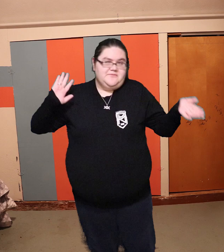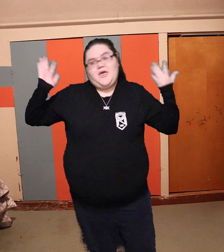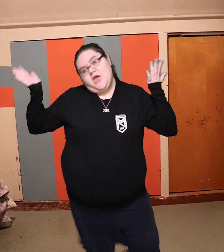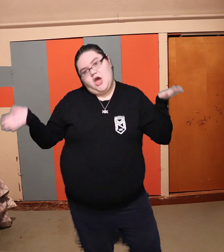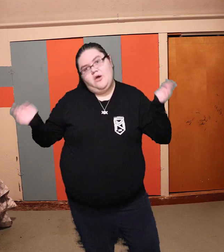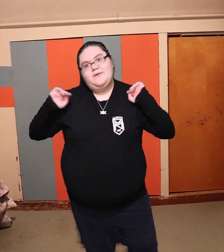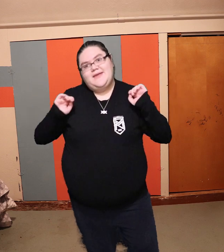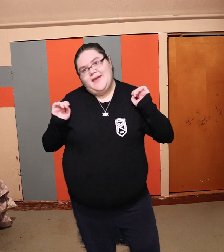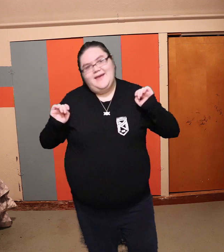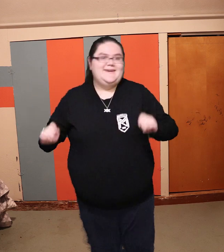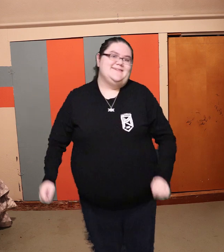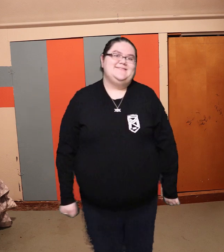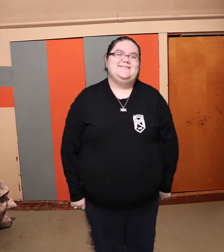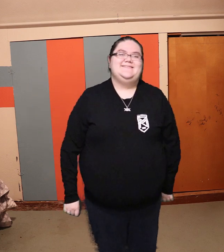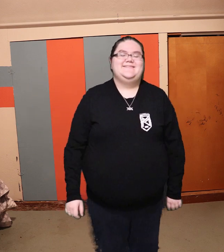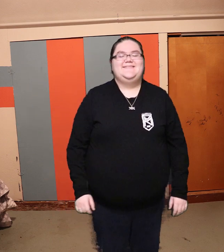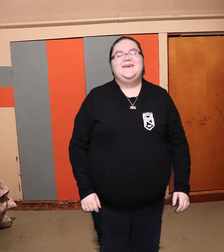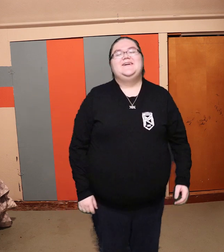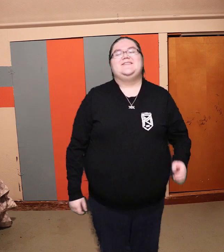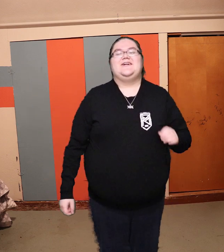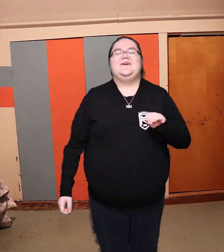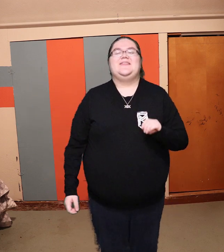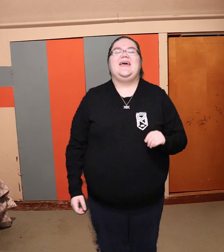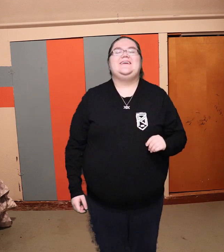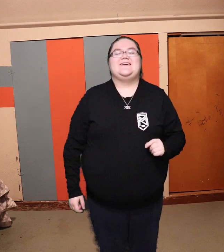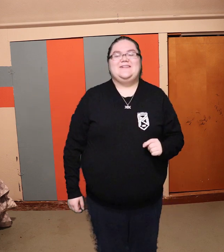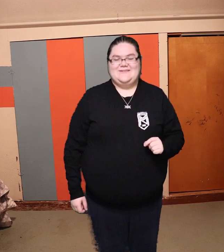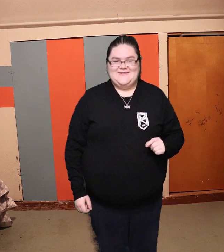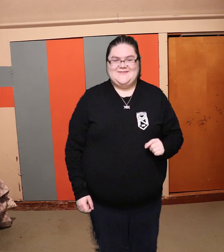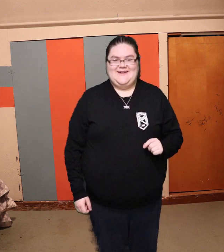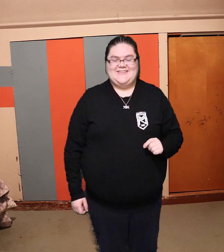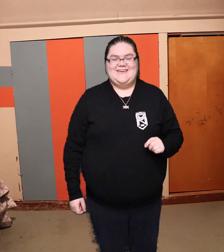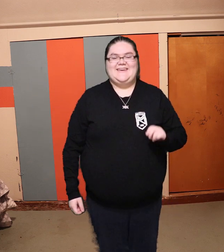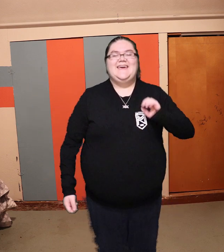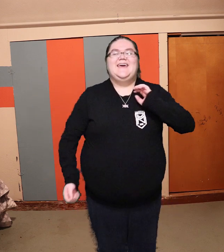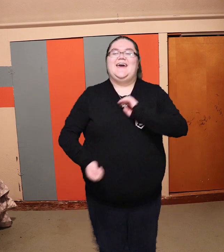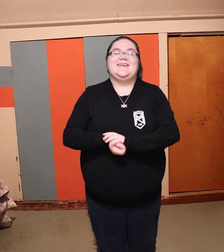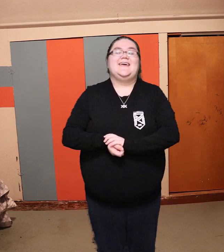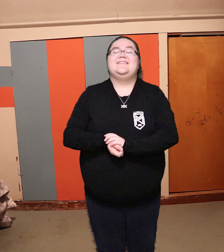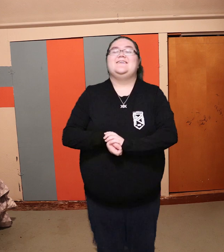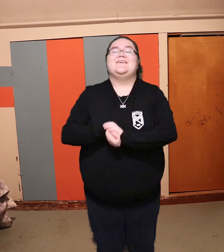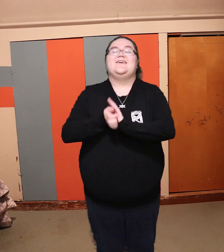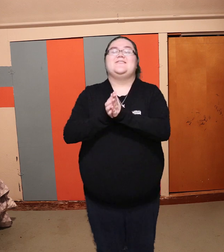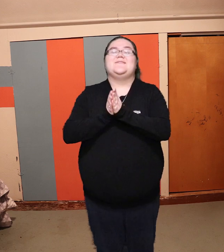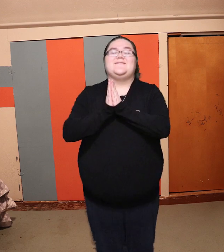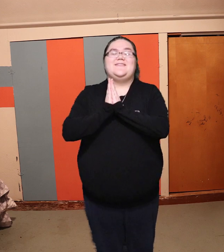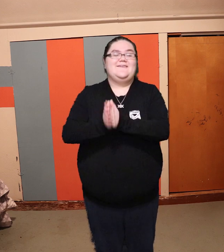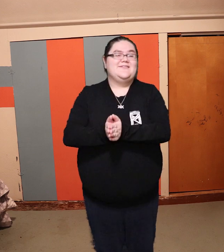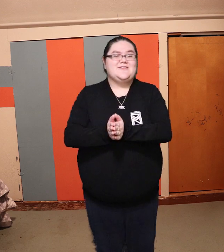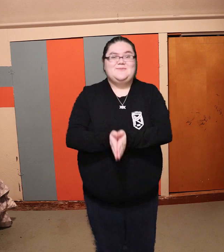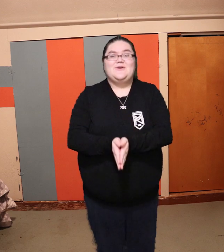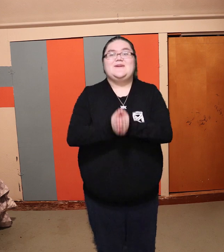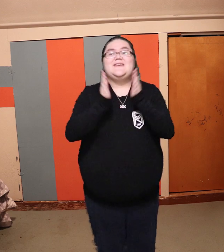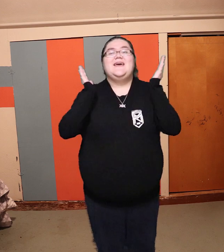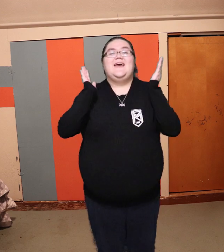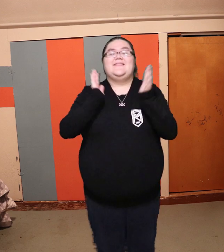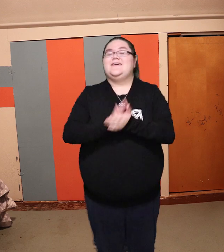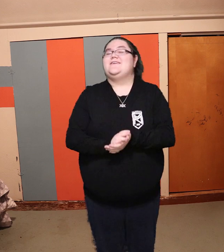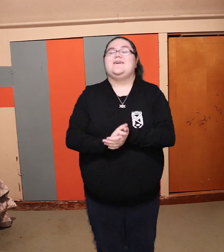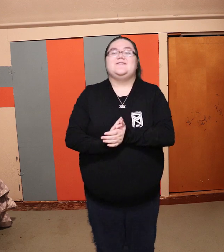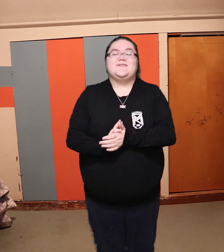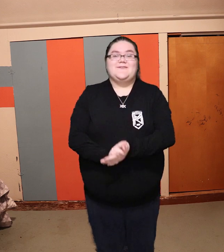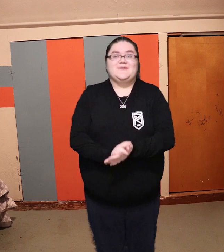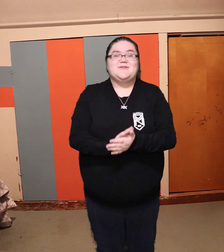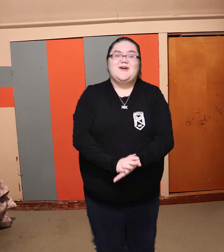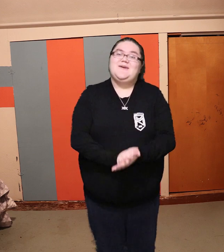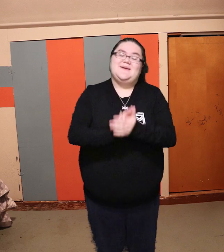like, okay. So thank you guys so much for watching, and again thank you guys so much for love and support, and thank